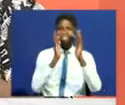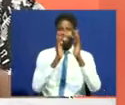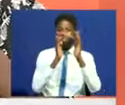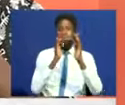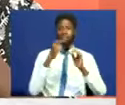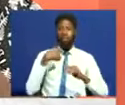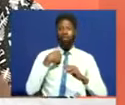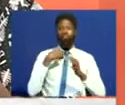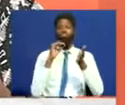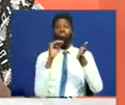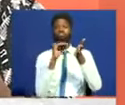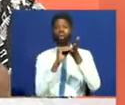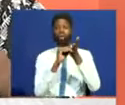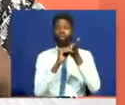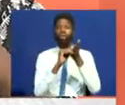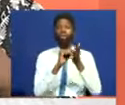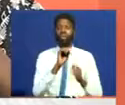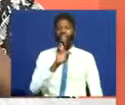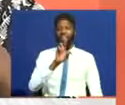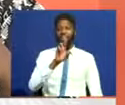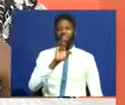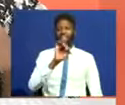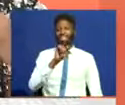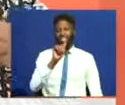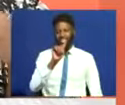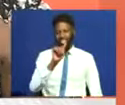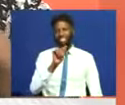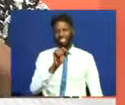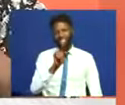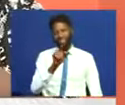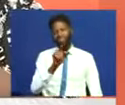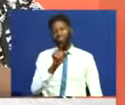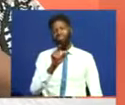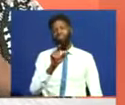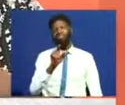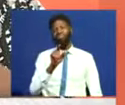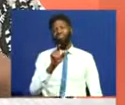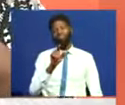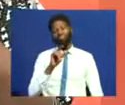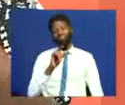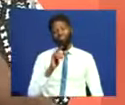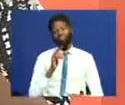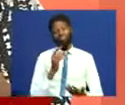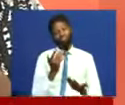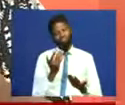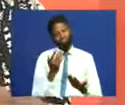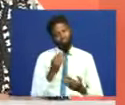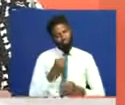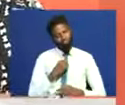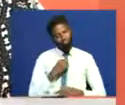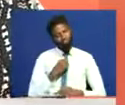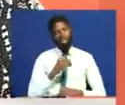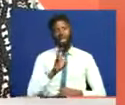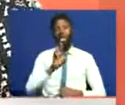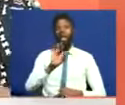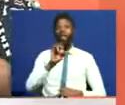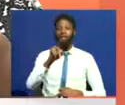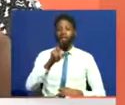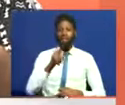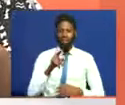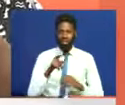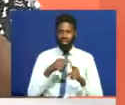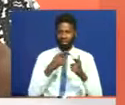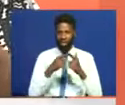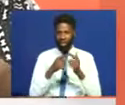Rita, and you come and you take away the humanity of the person who has died and instead say this